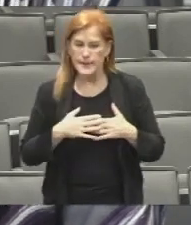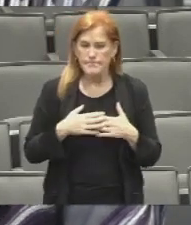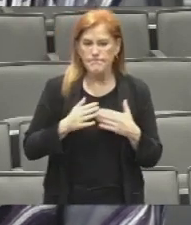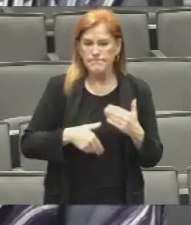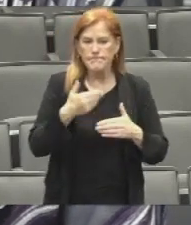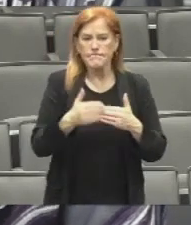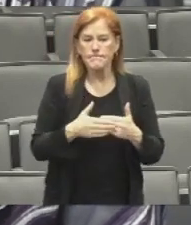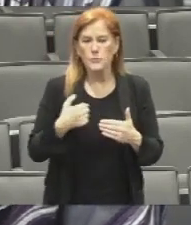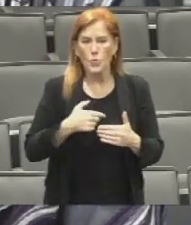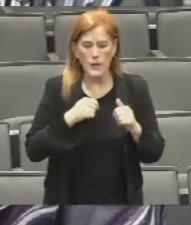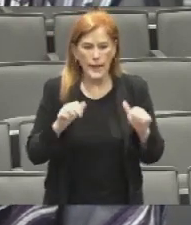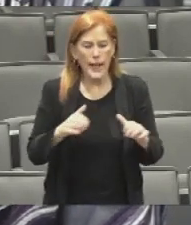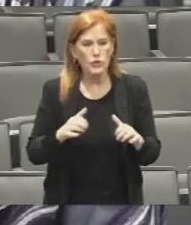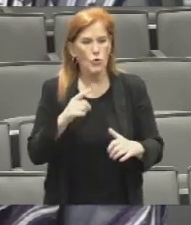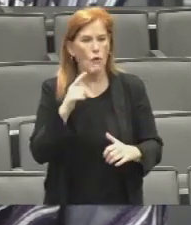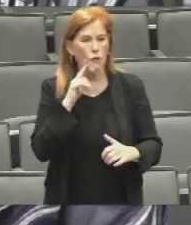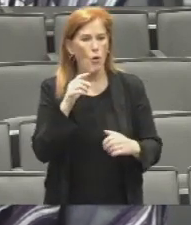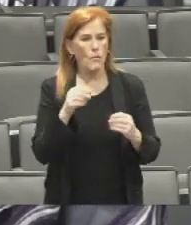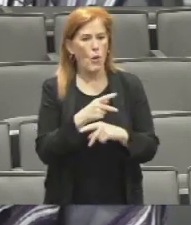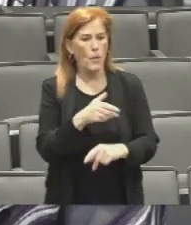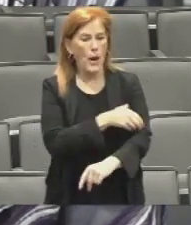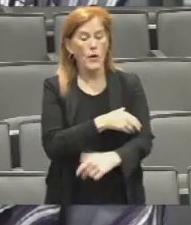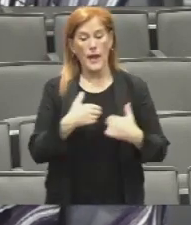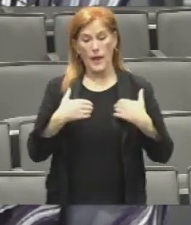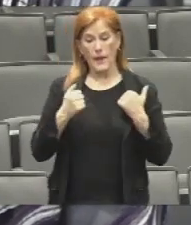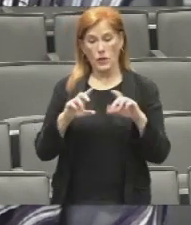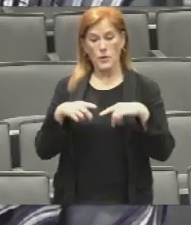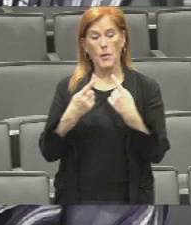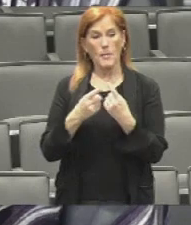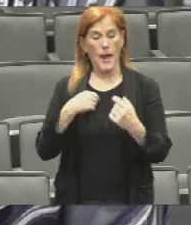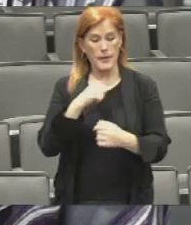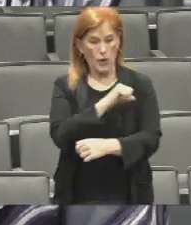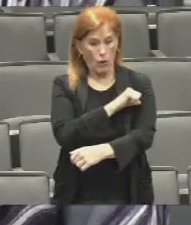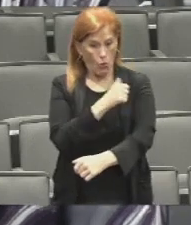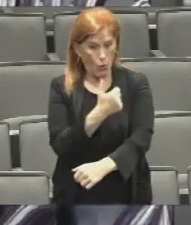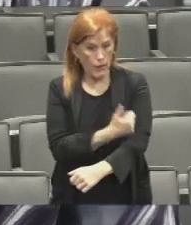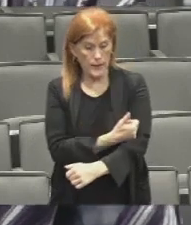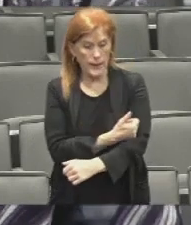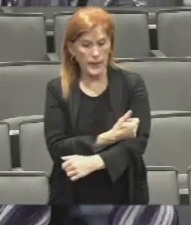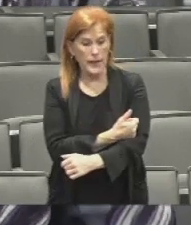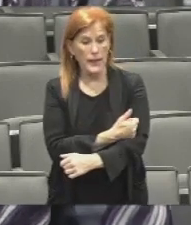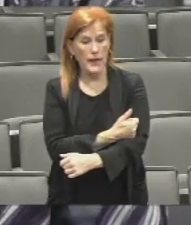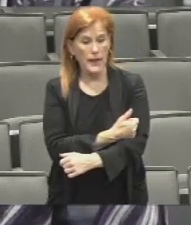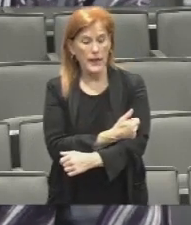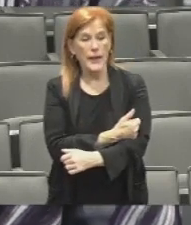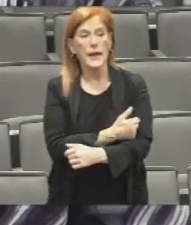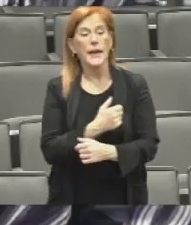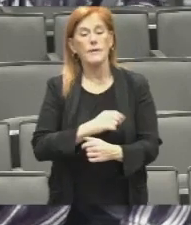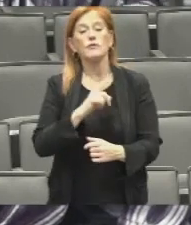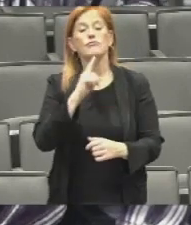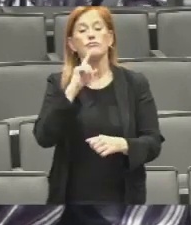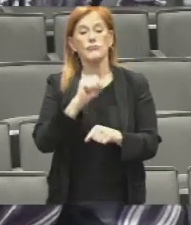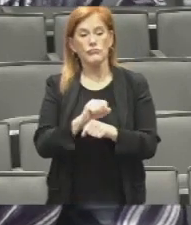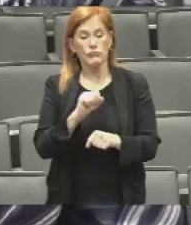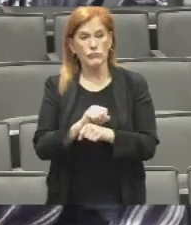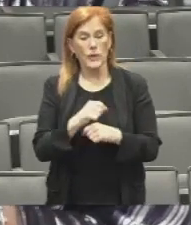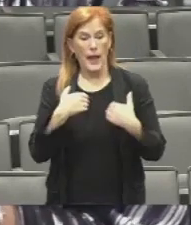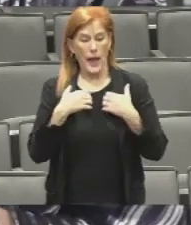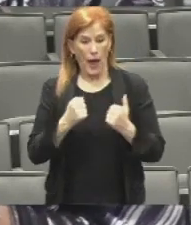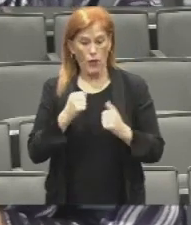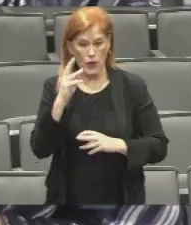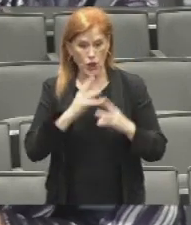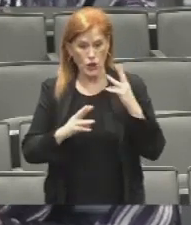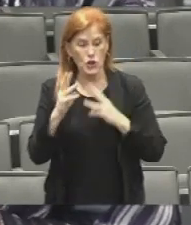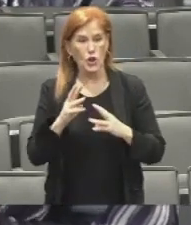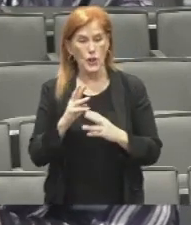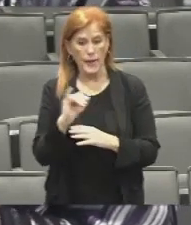step. The health department has the authority if it is an infectious disease, a health concern.